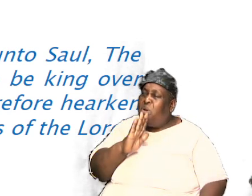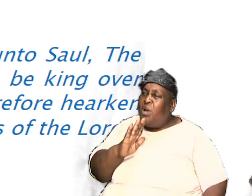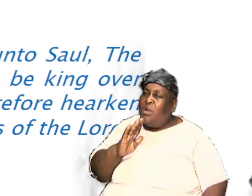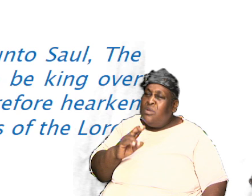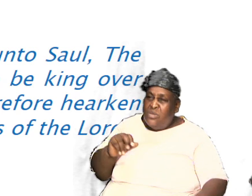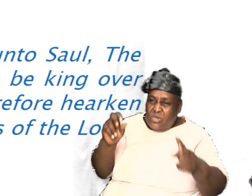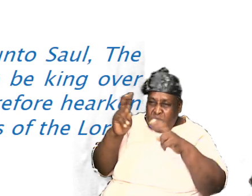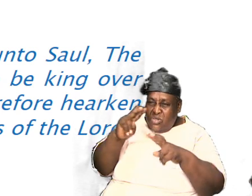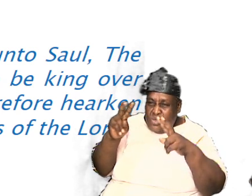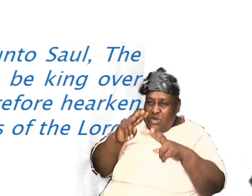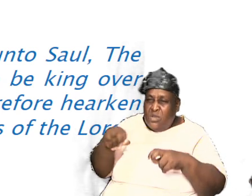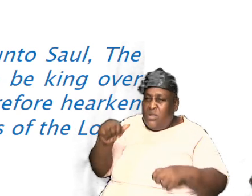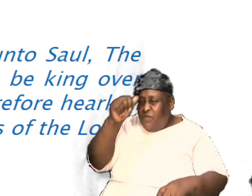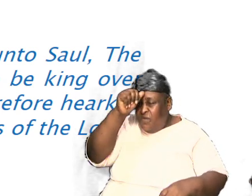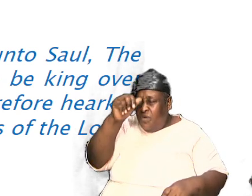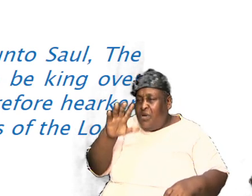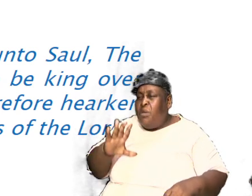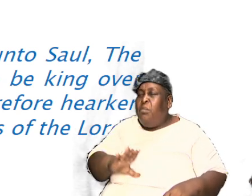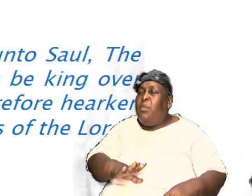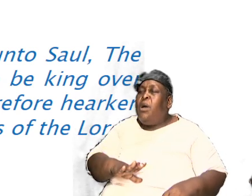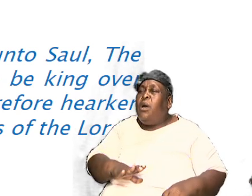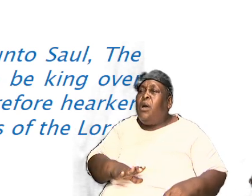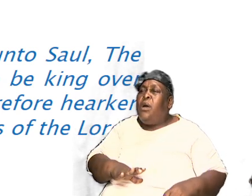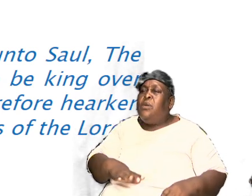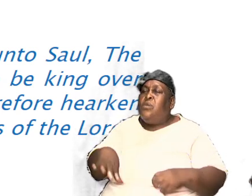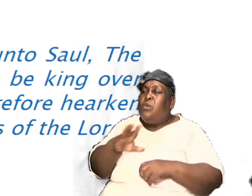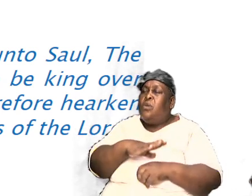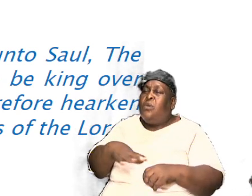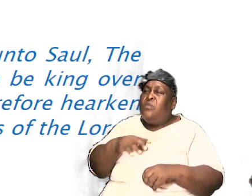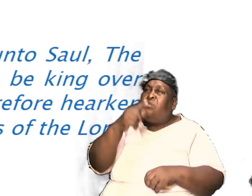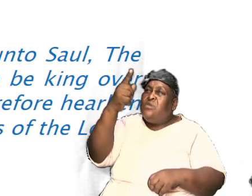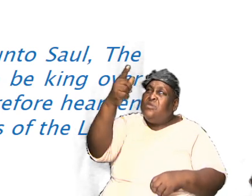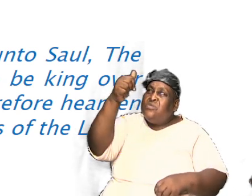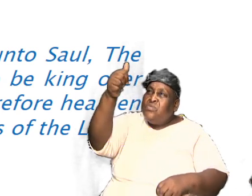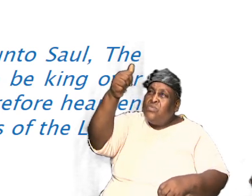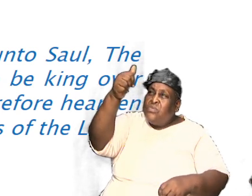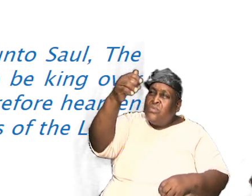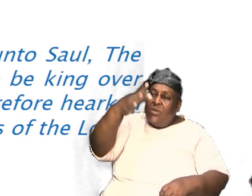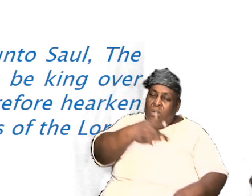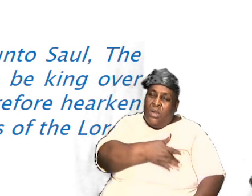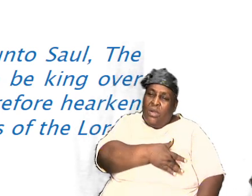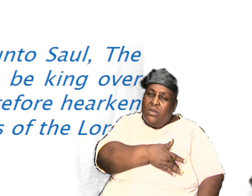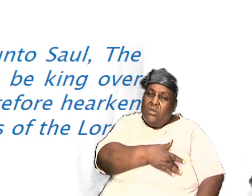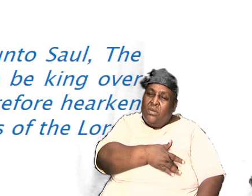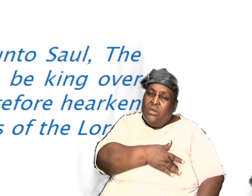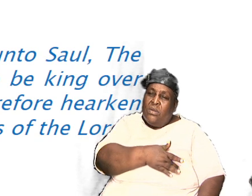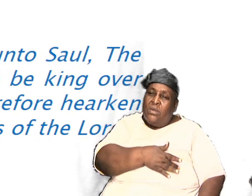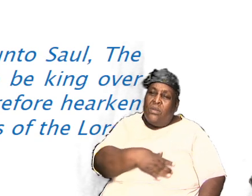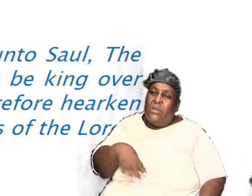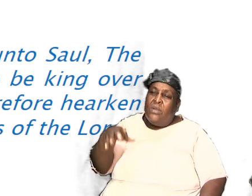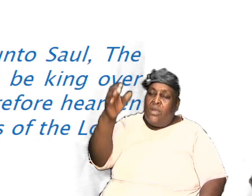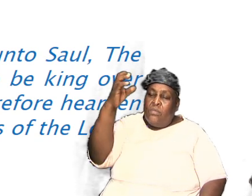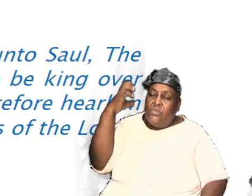has commanded him to be trusting over his people, because thou hast not kept that which the Lord